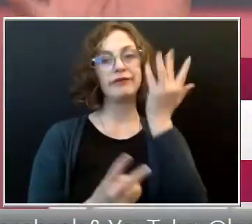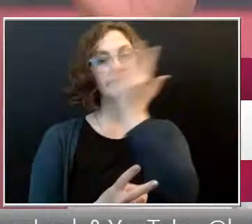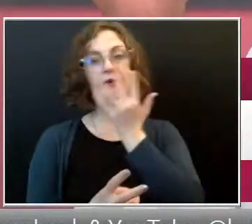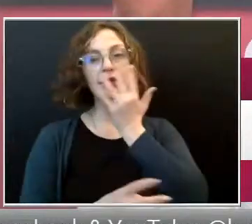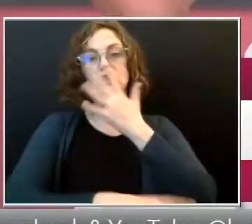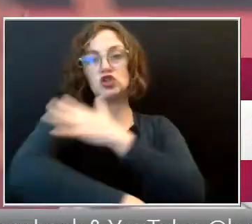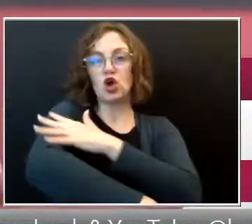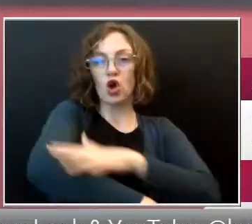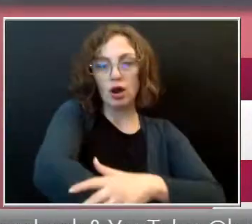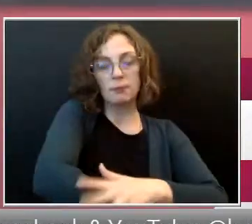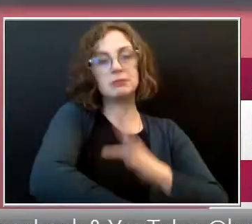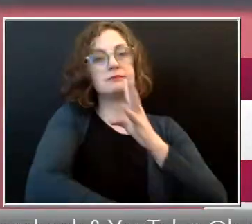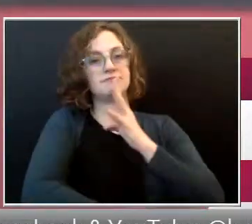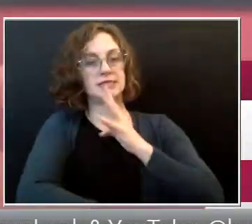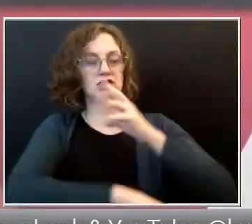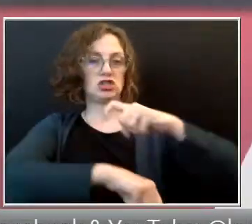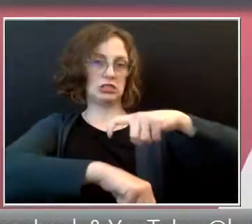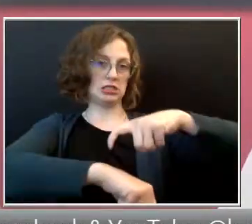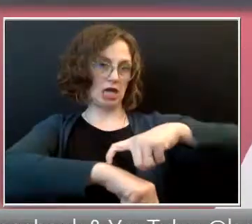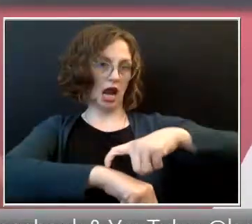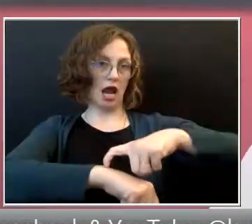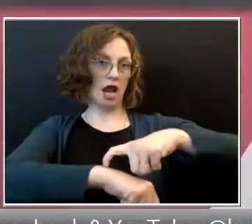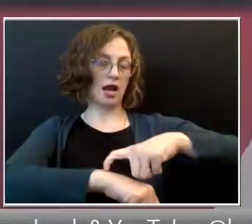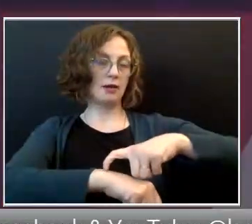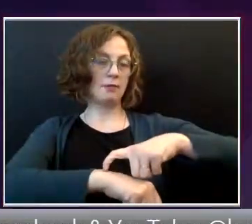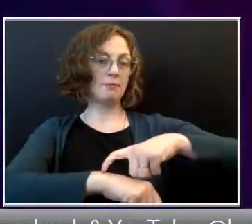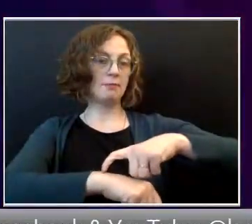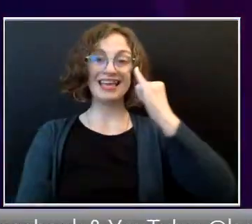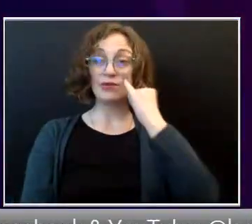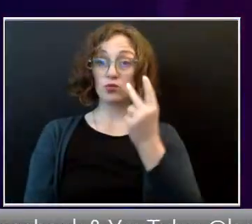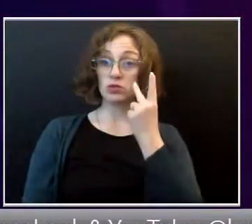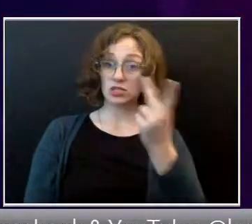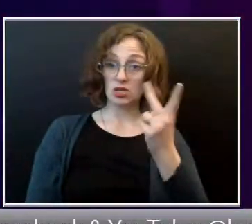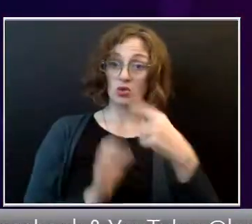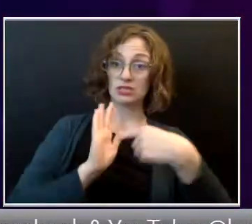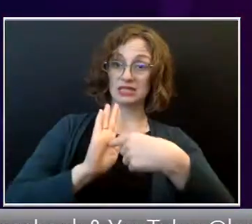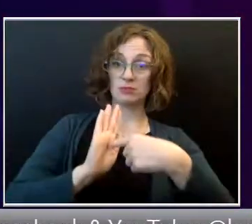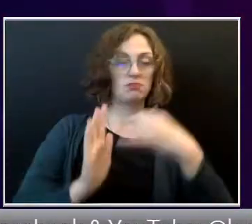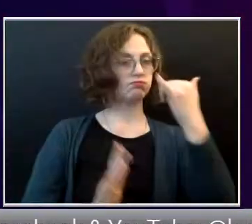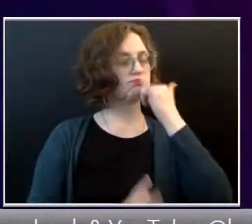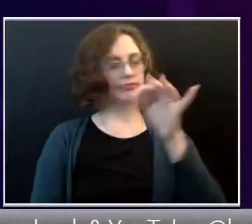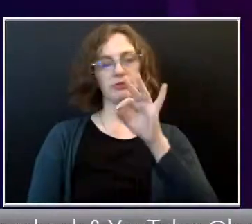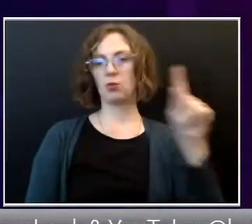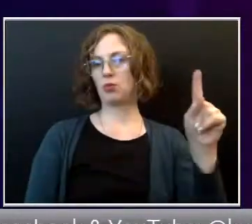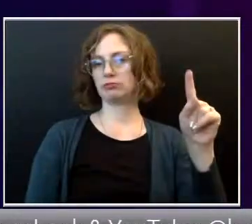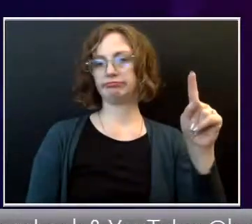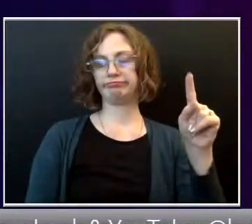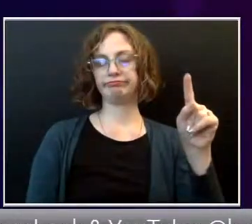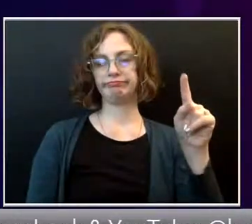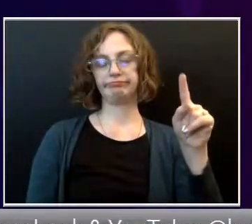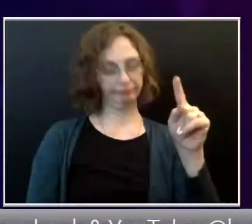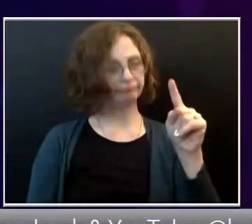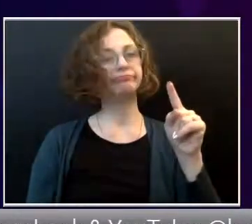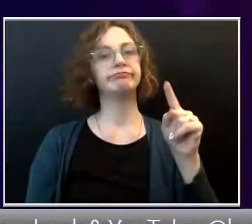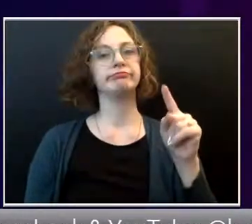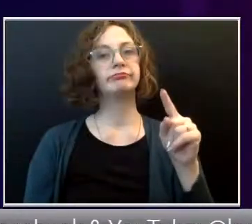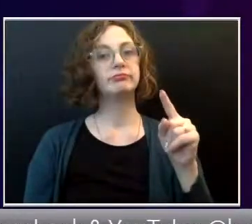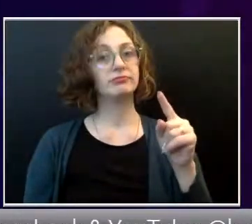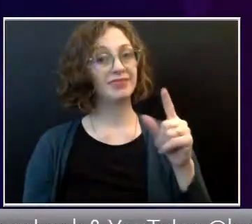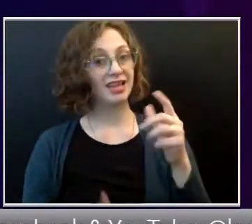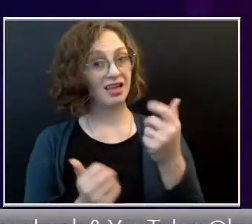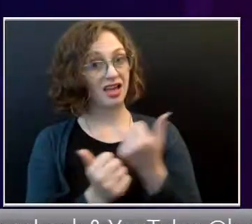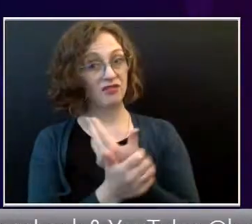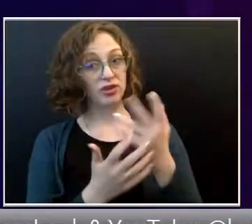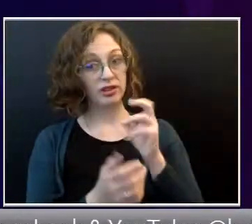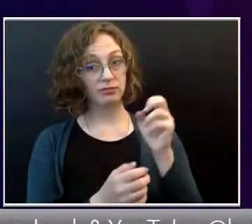see somebody with any of those symptoms, just call 911. That would be the best bet you could do. And is everything back to normal for you